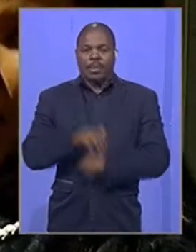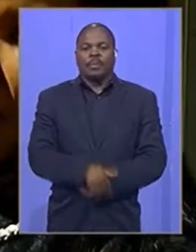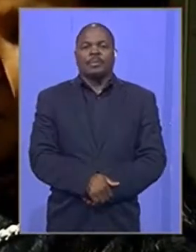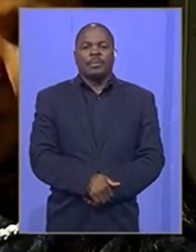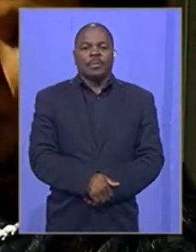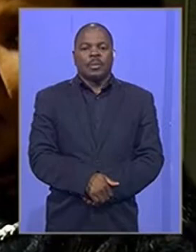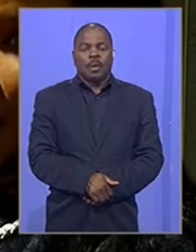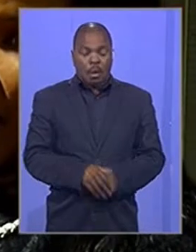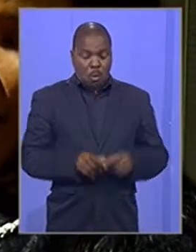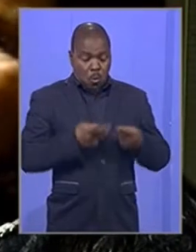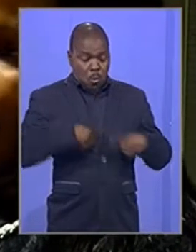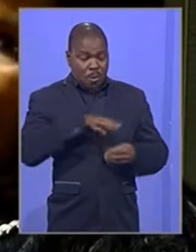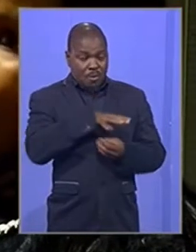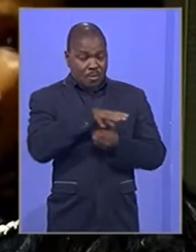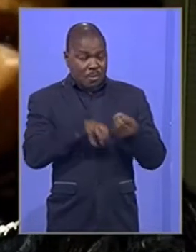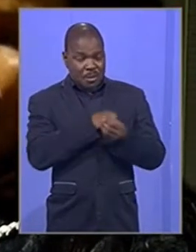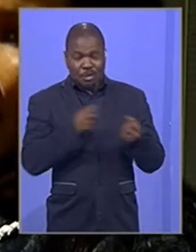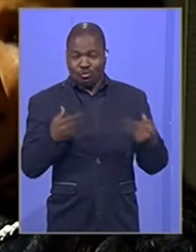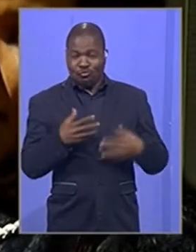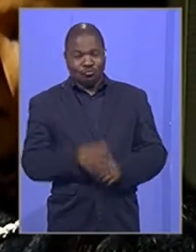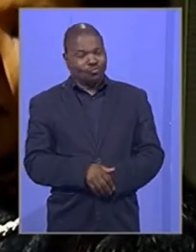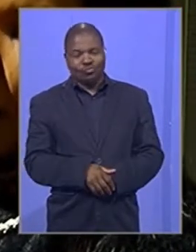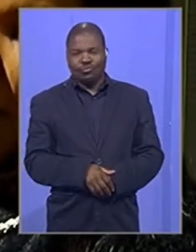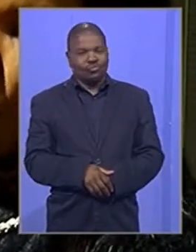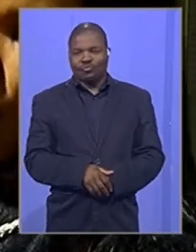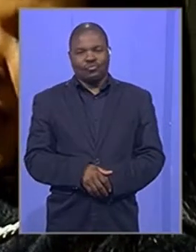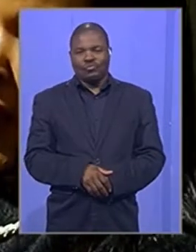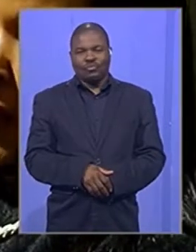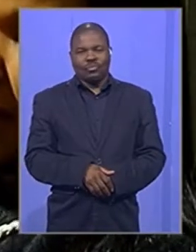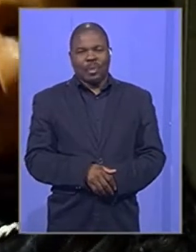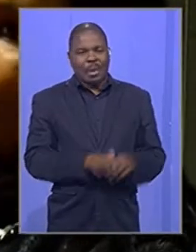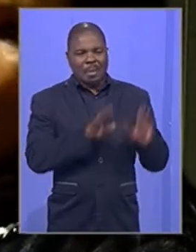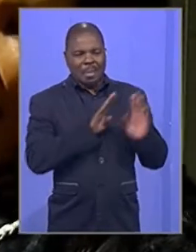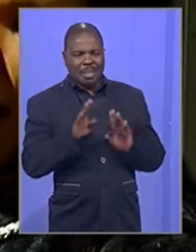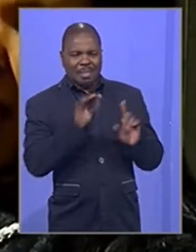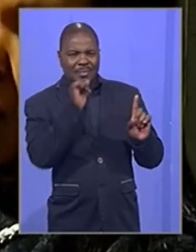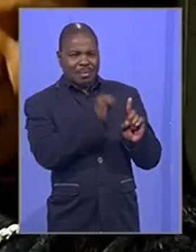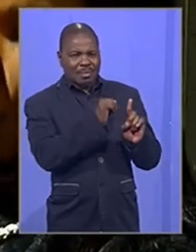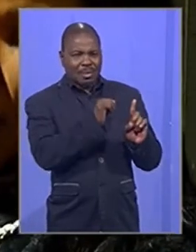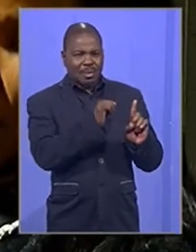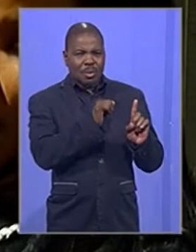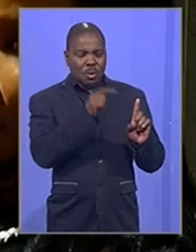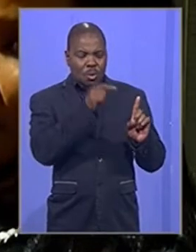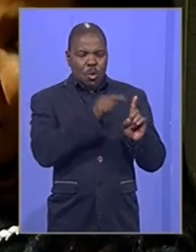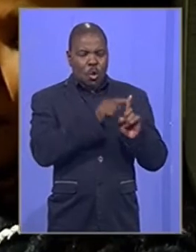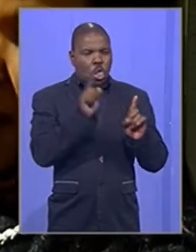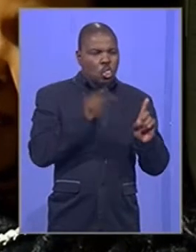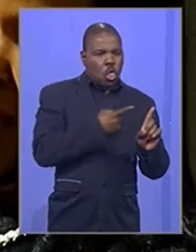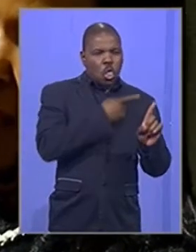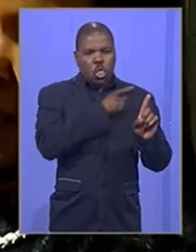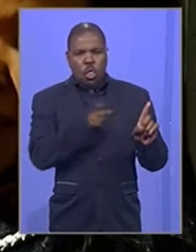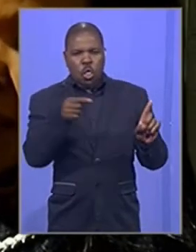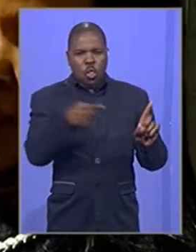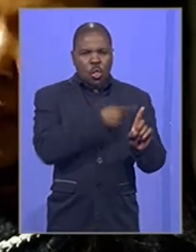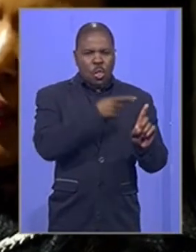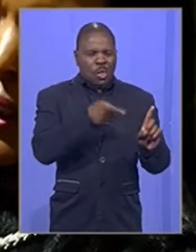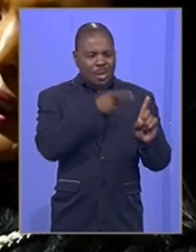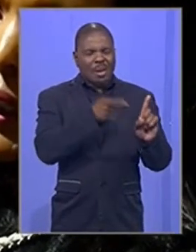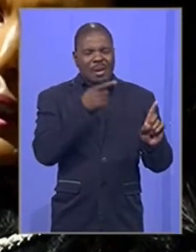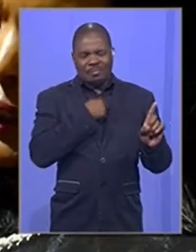Rena as family a re a makala ka maitshwaro a gae a tšhaba taba ya gae a e